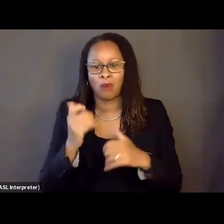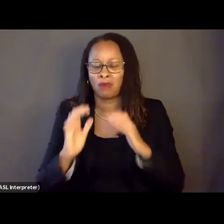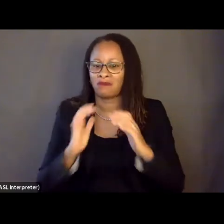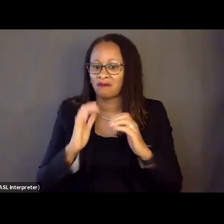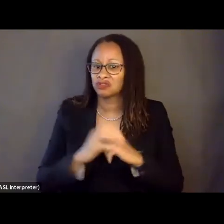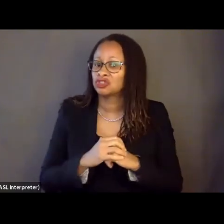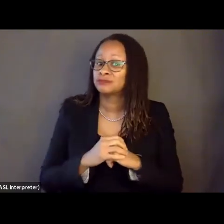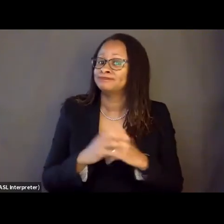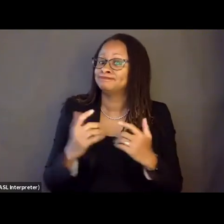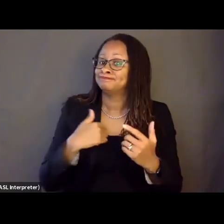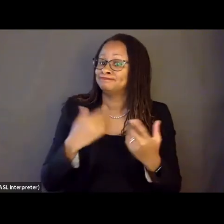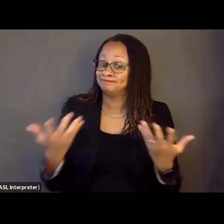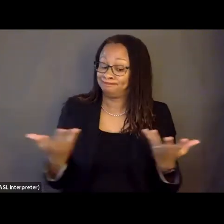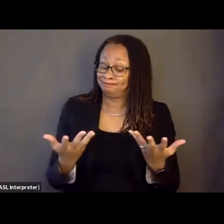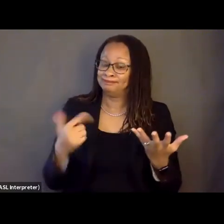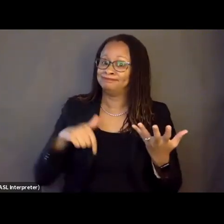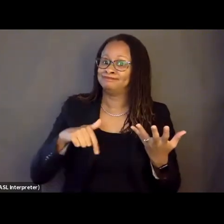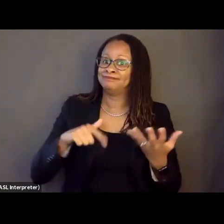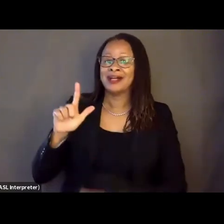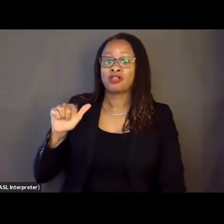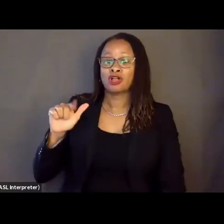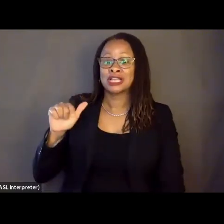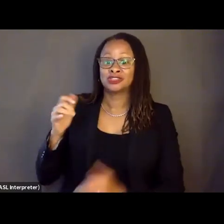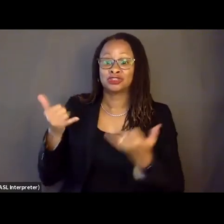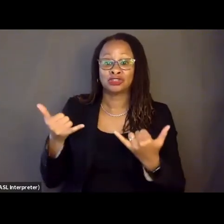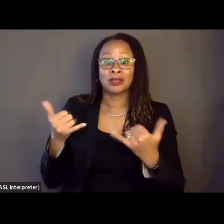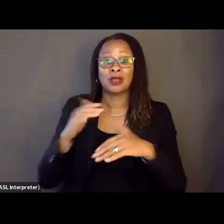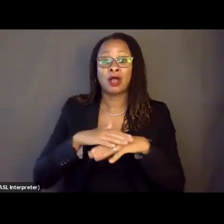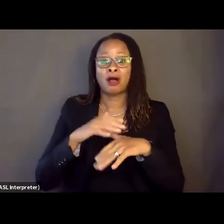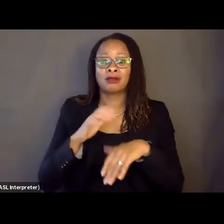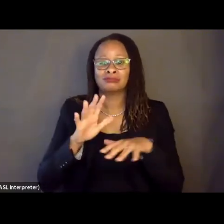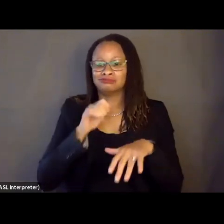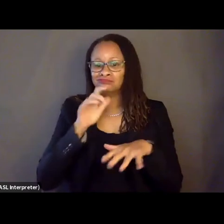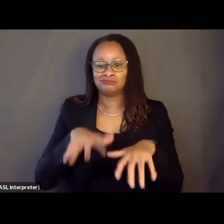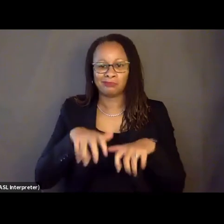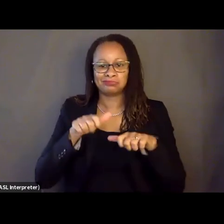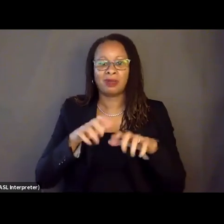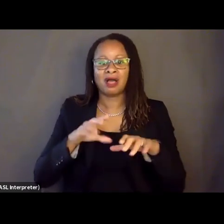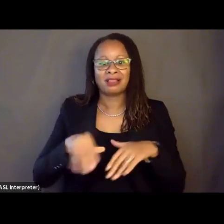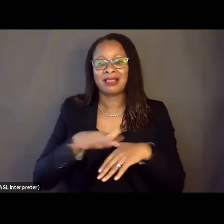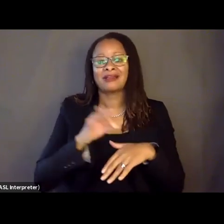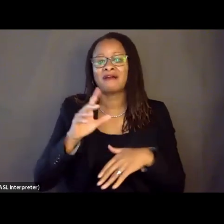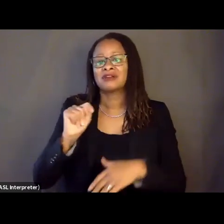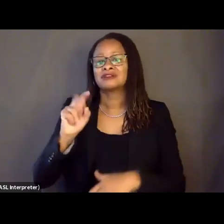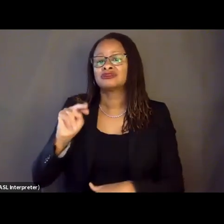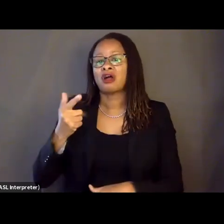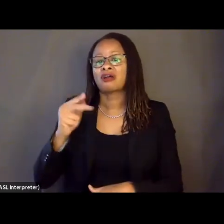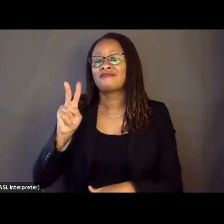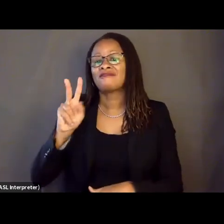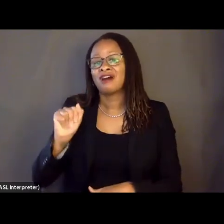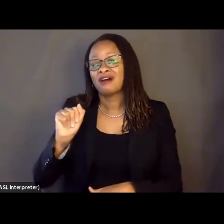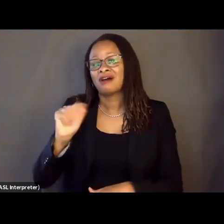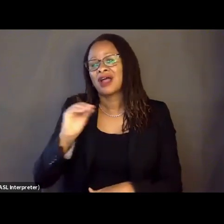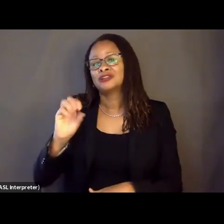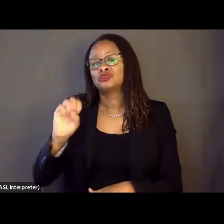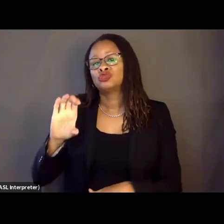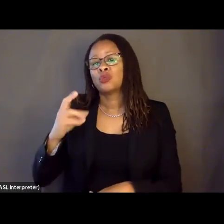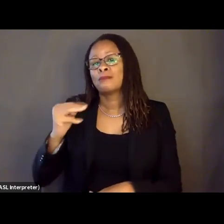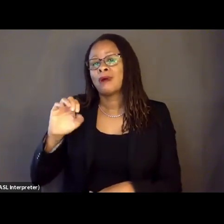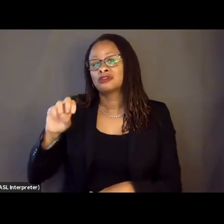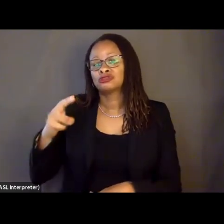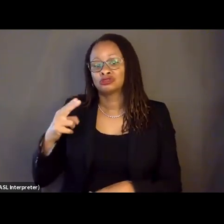you from Los Angeles today, which is on the unceded land of the Tongva and Chumash people, who have